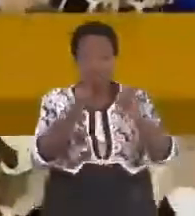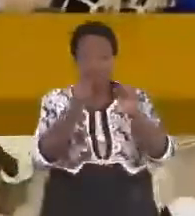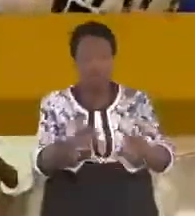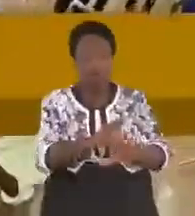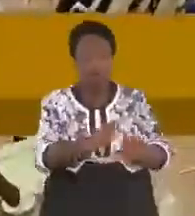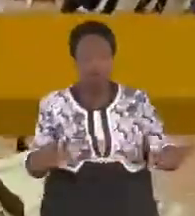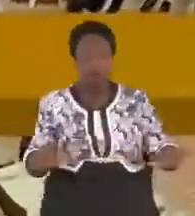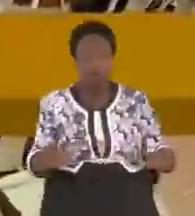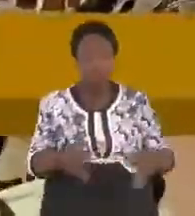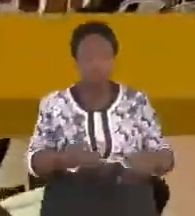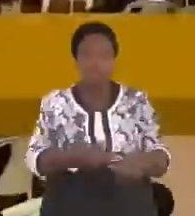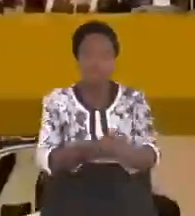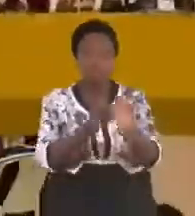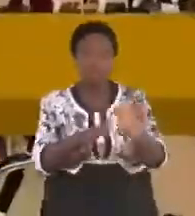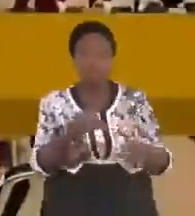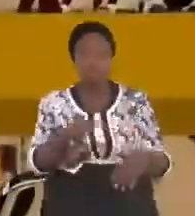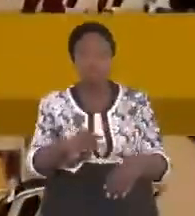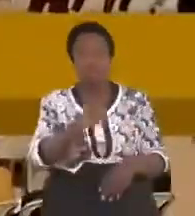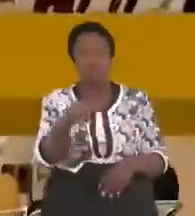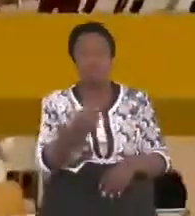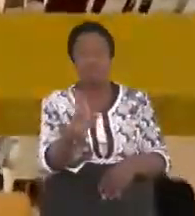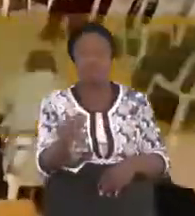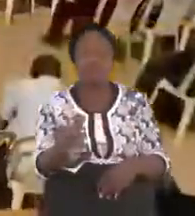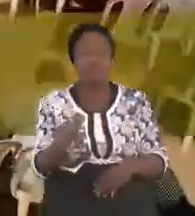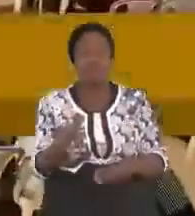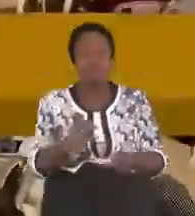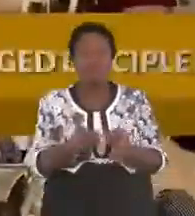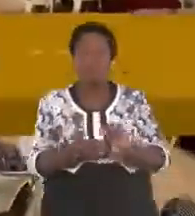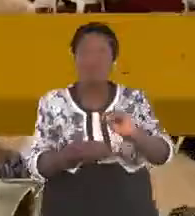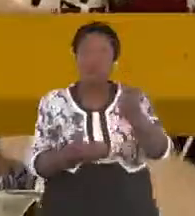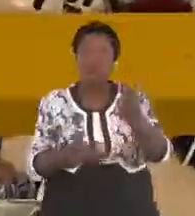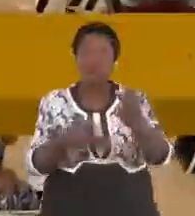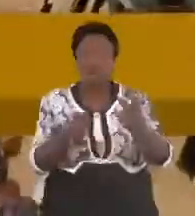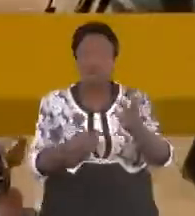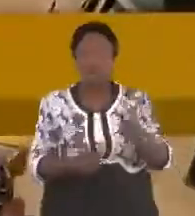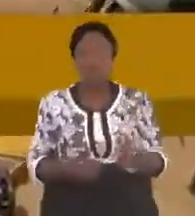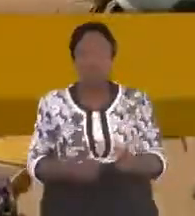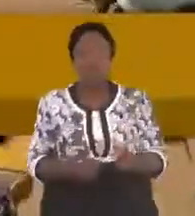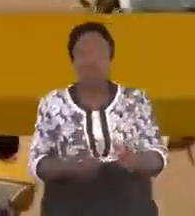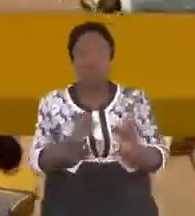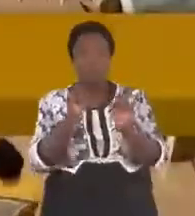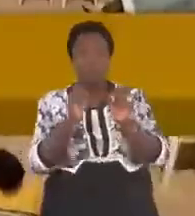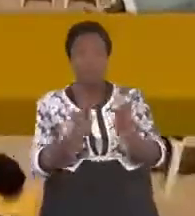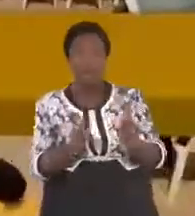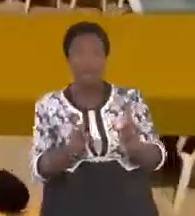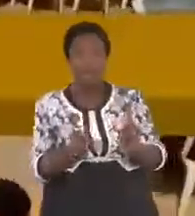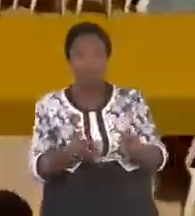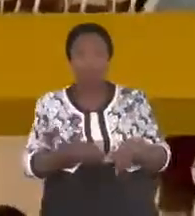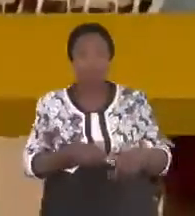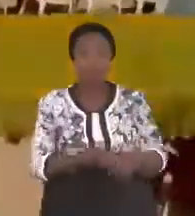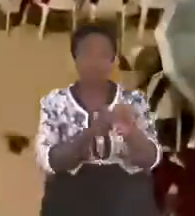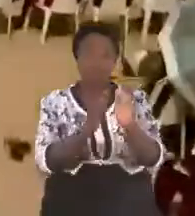Number three, the privileged disciple of John. Let's look at number one there,